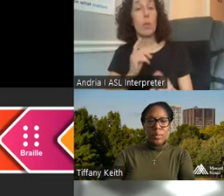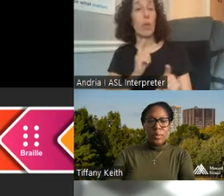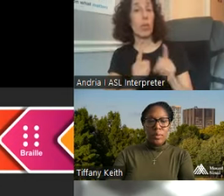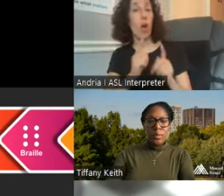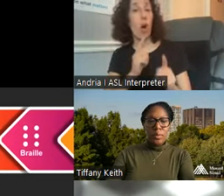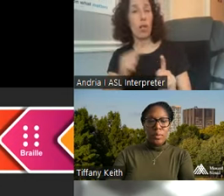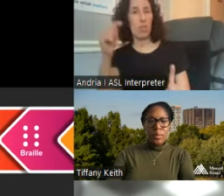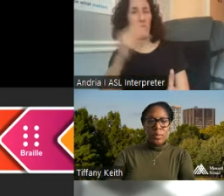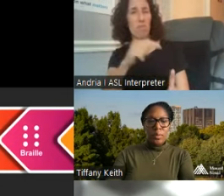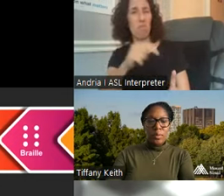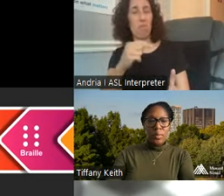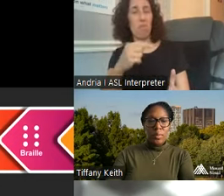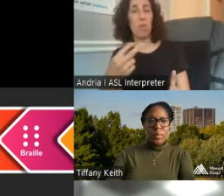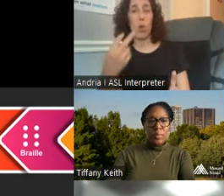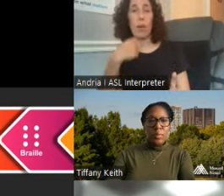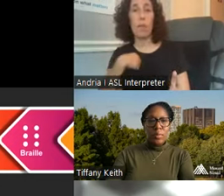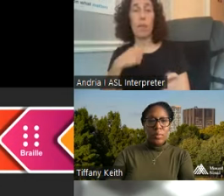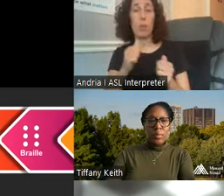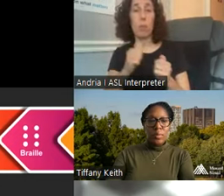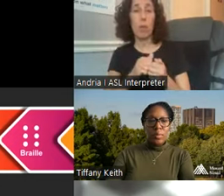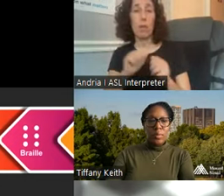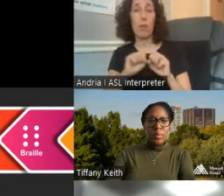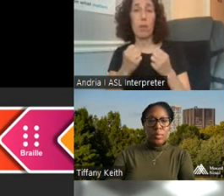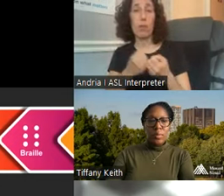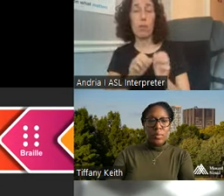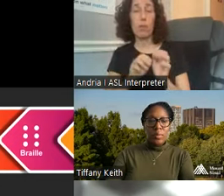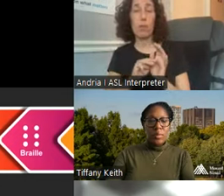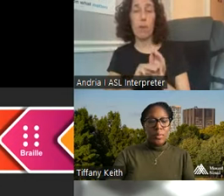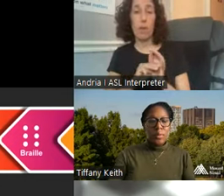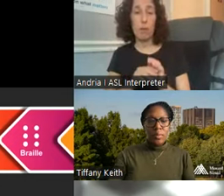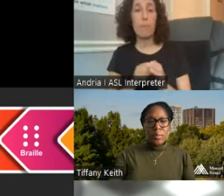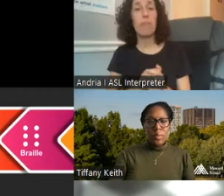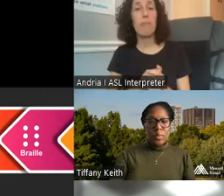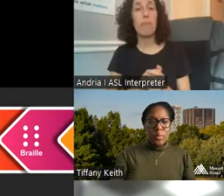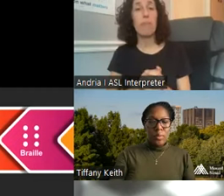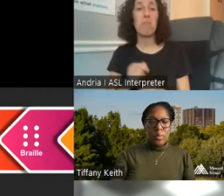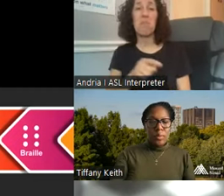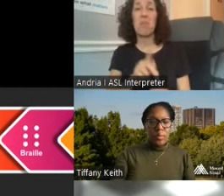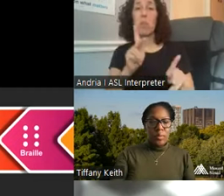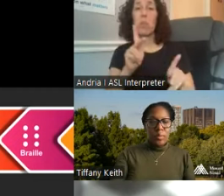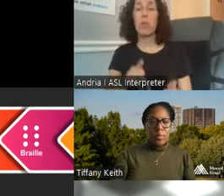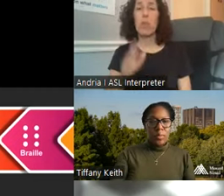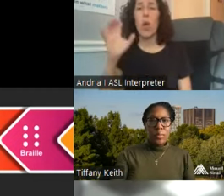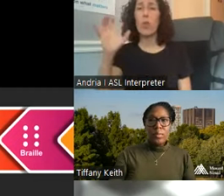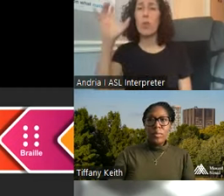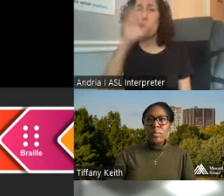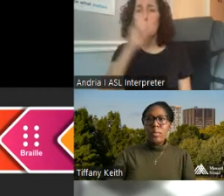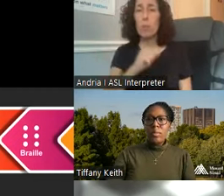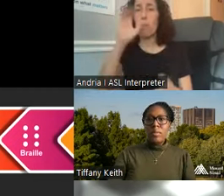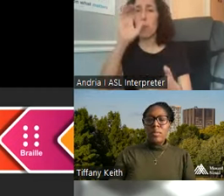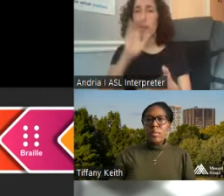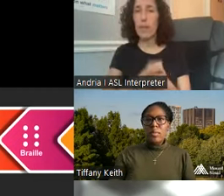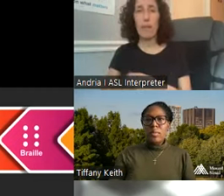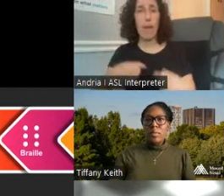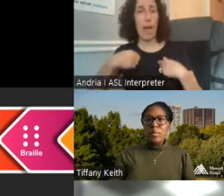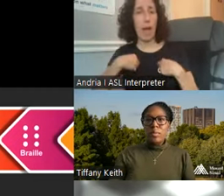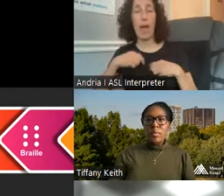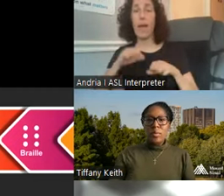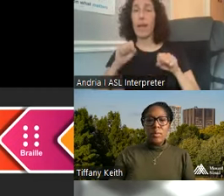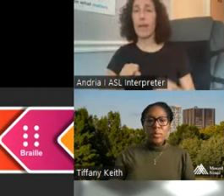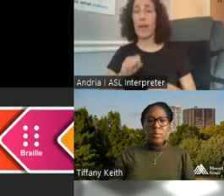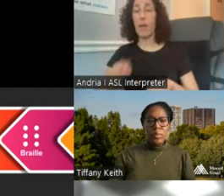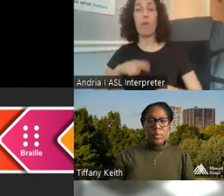I function or am able to do are as competent as everybody else, but